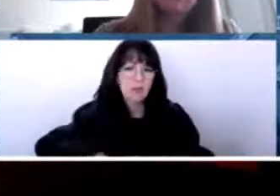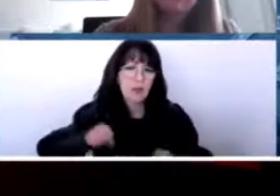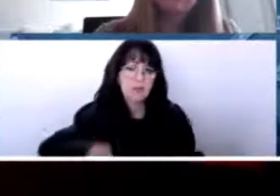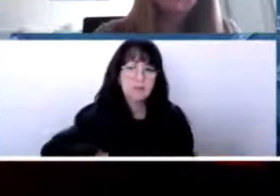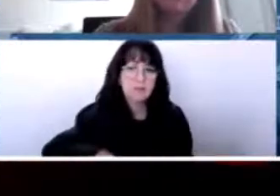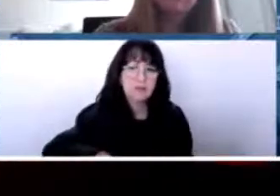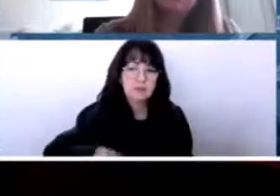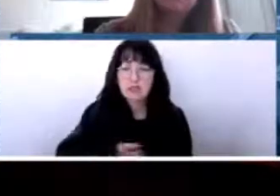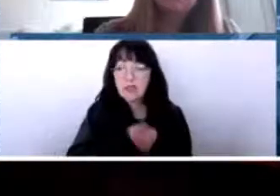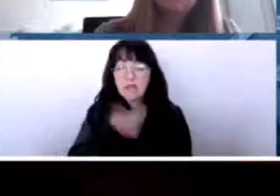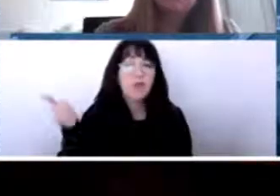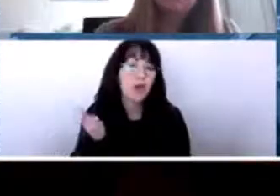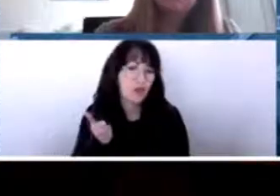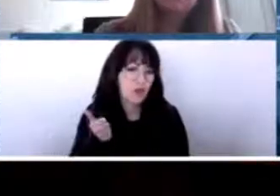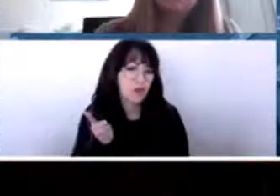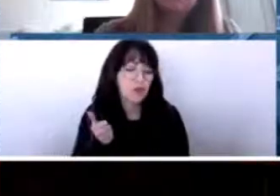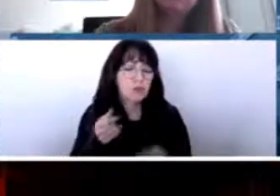mass